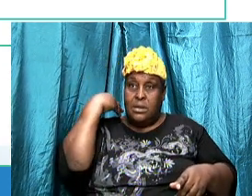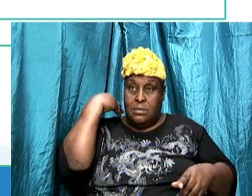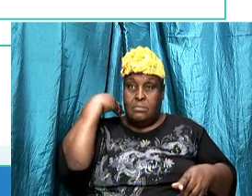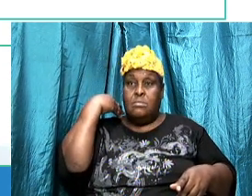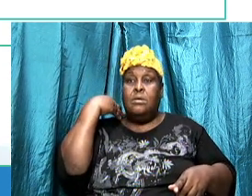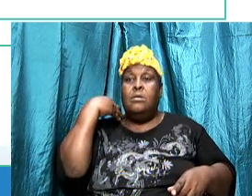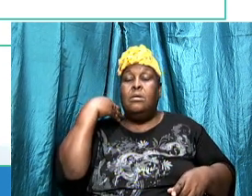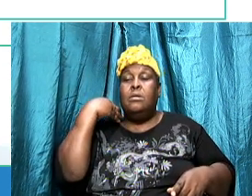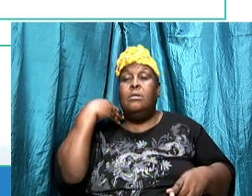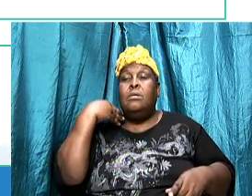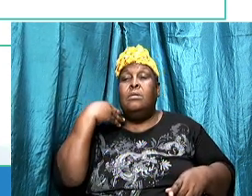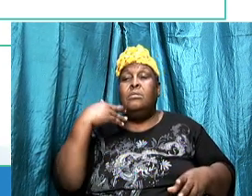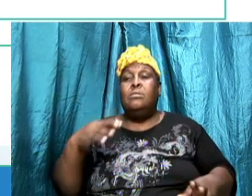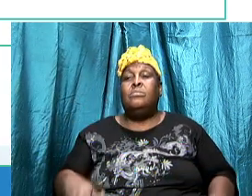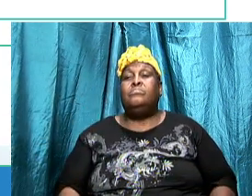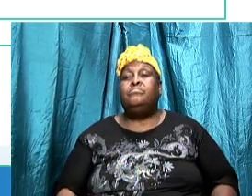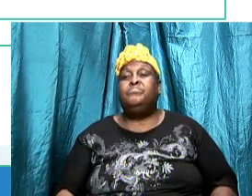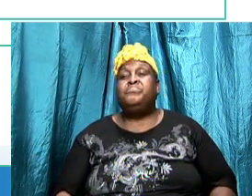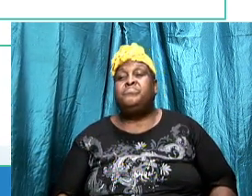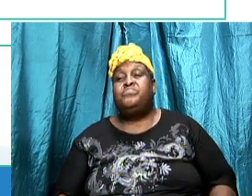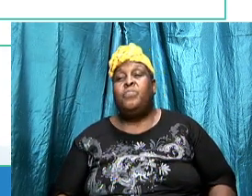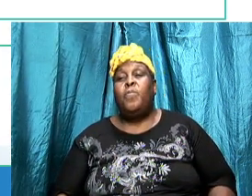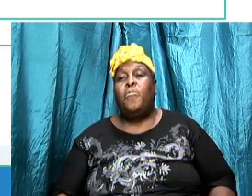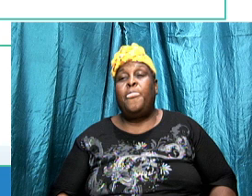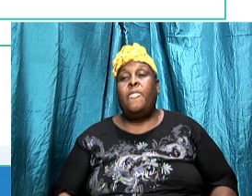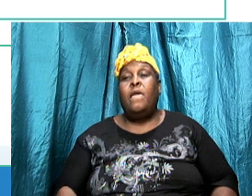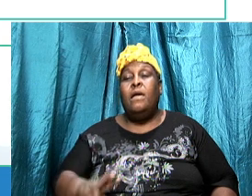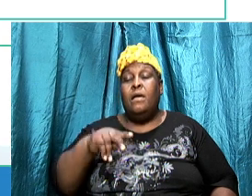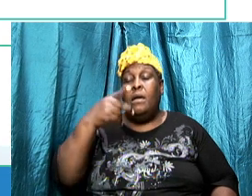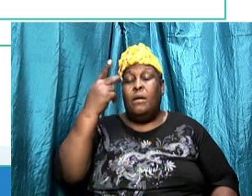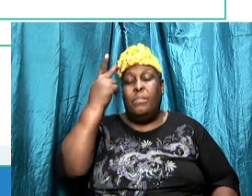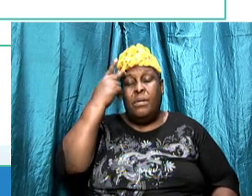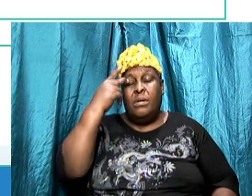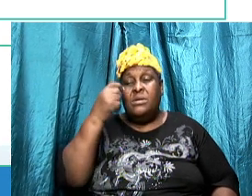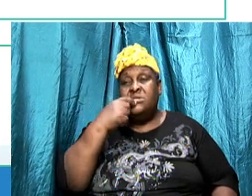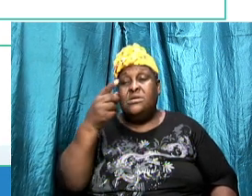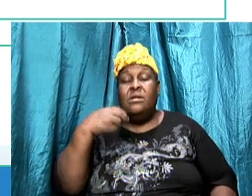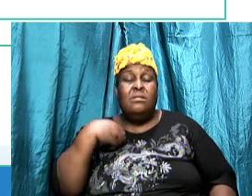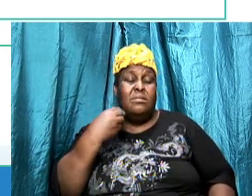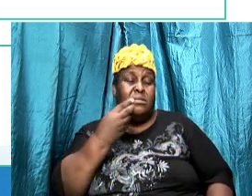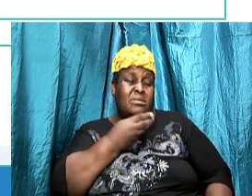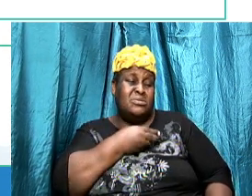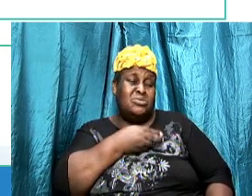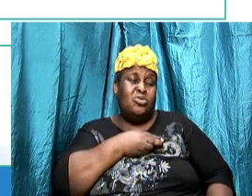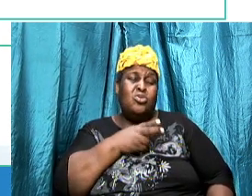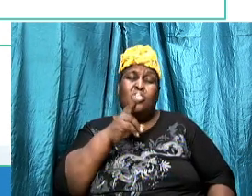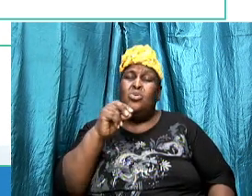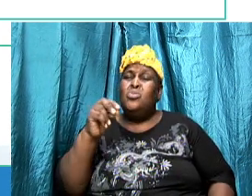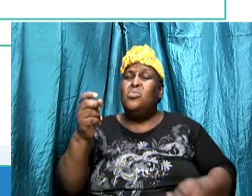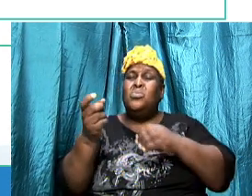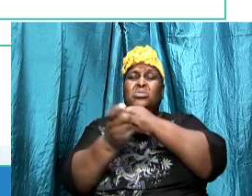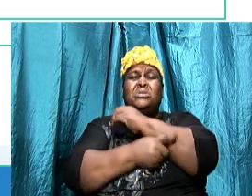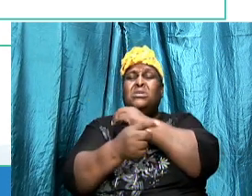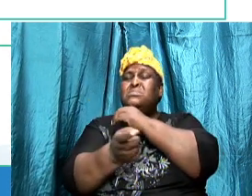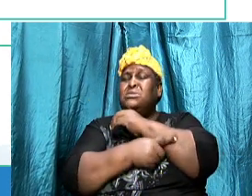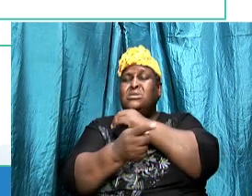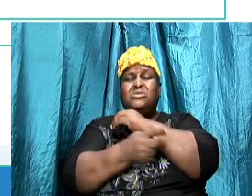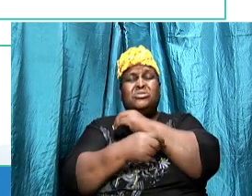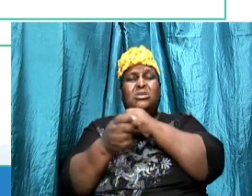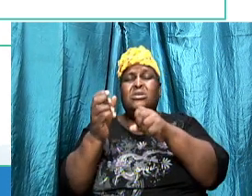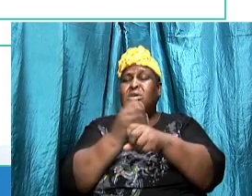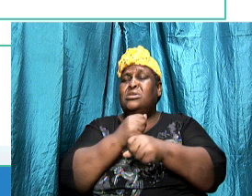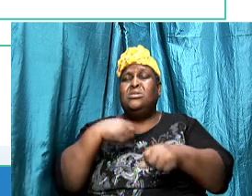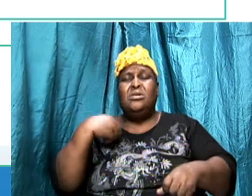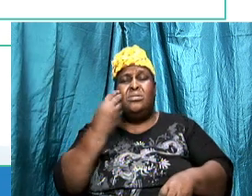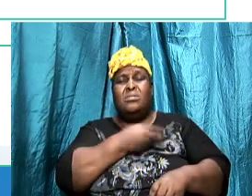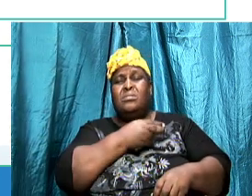chapter 10, Paul admonishes us that, you know, there is no temptation taking us, that